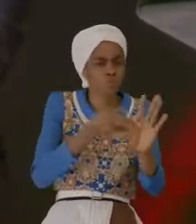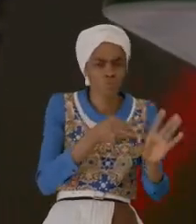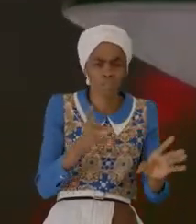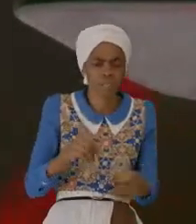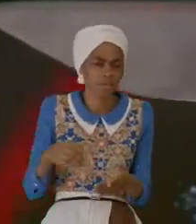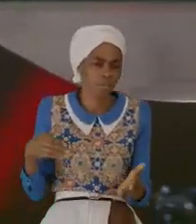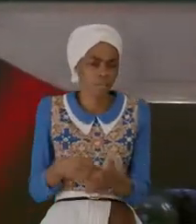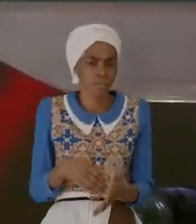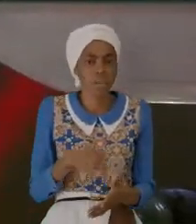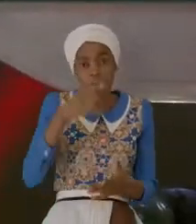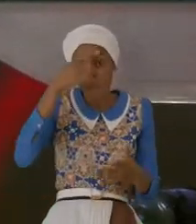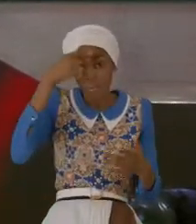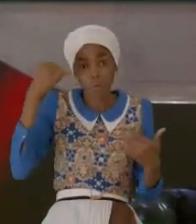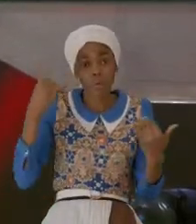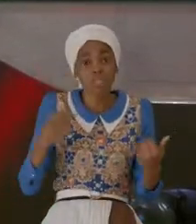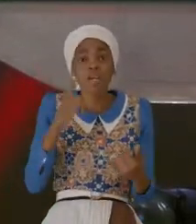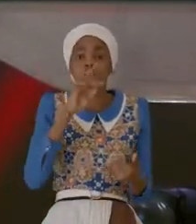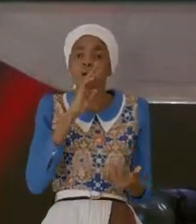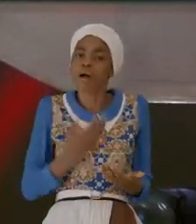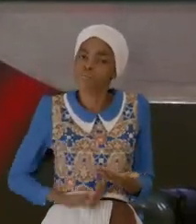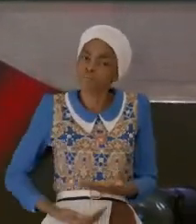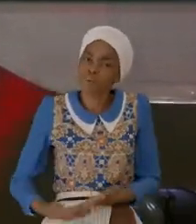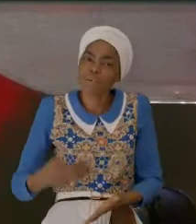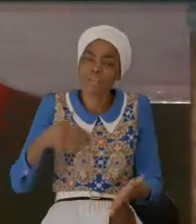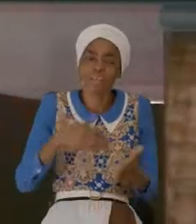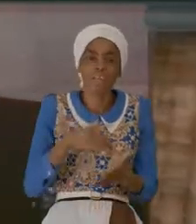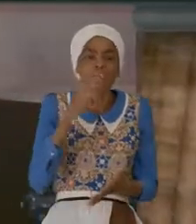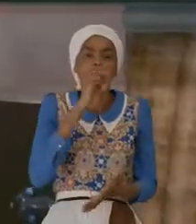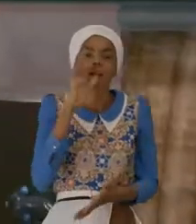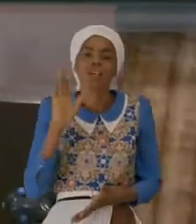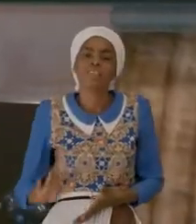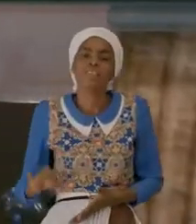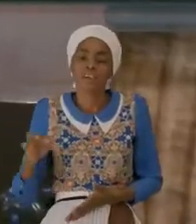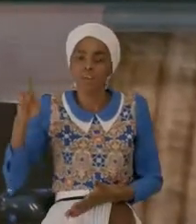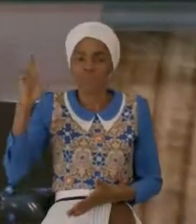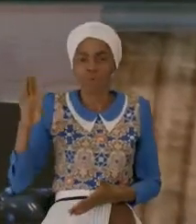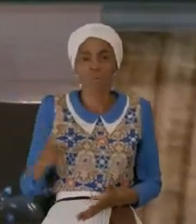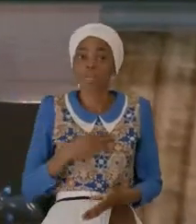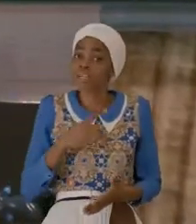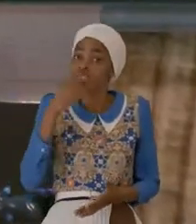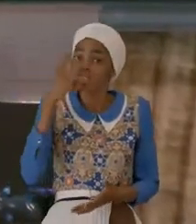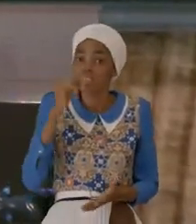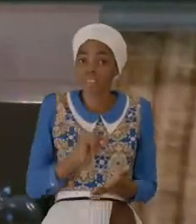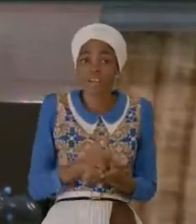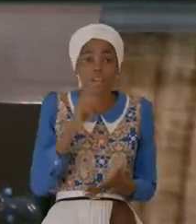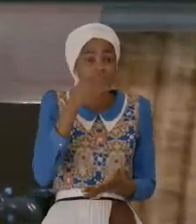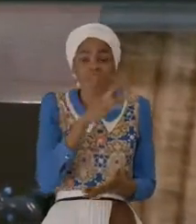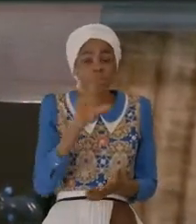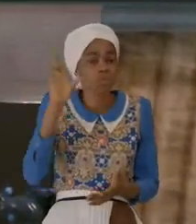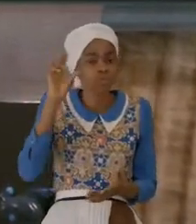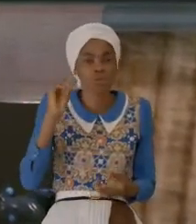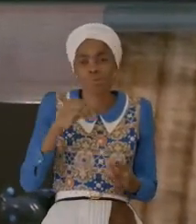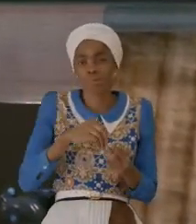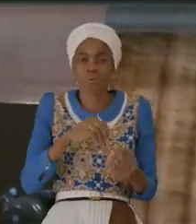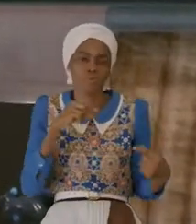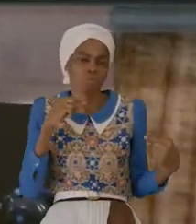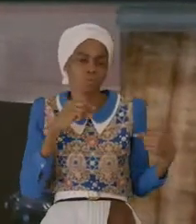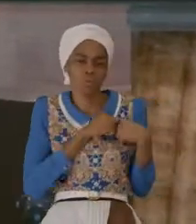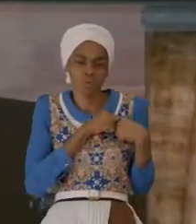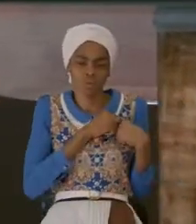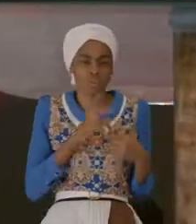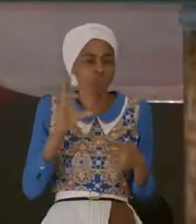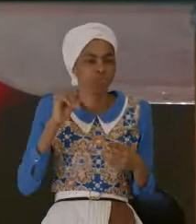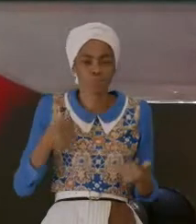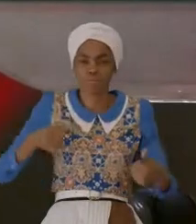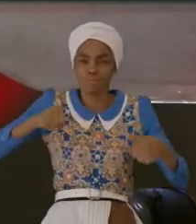you are born again you're a child of God and it says there's no condemnation there's no guilt to them which in